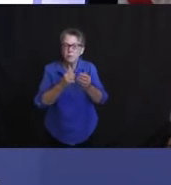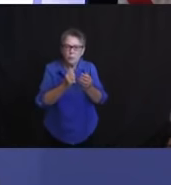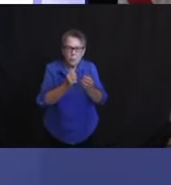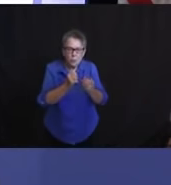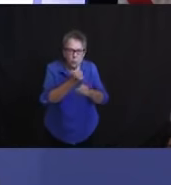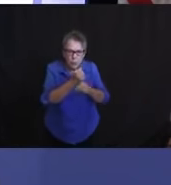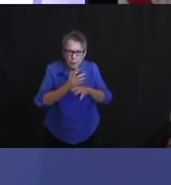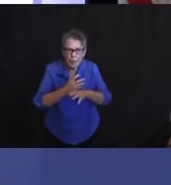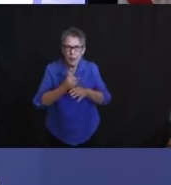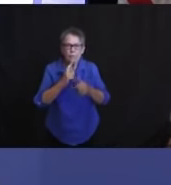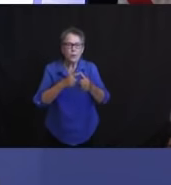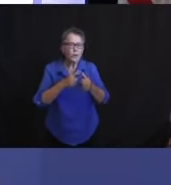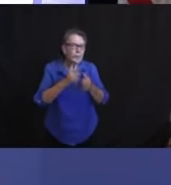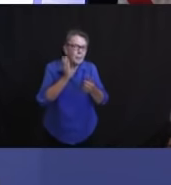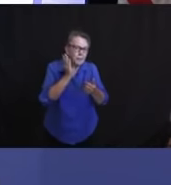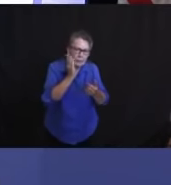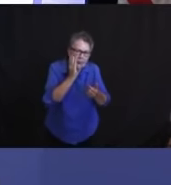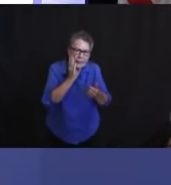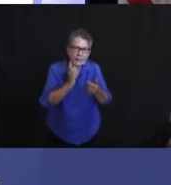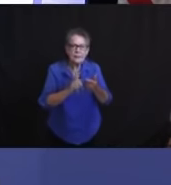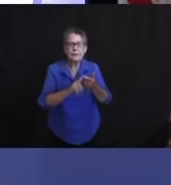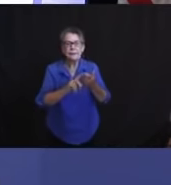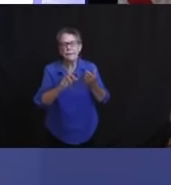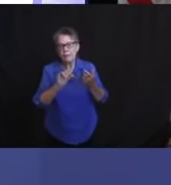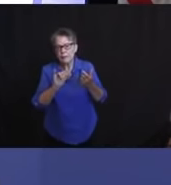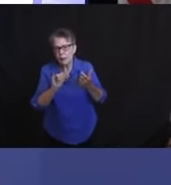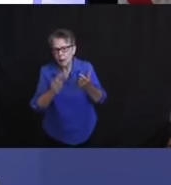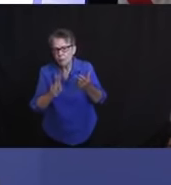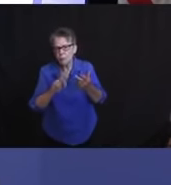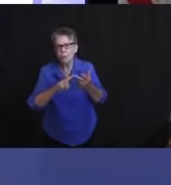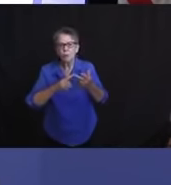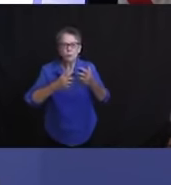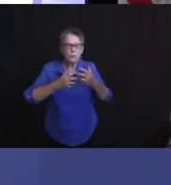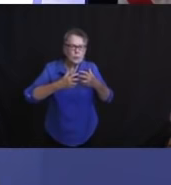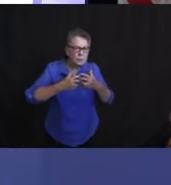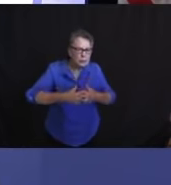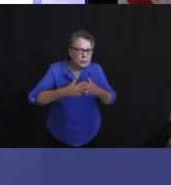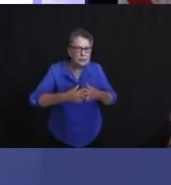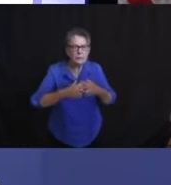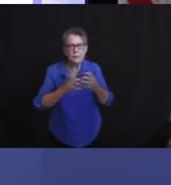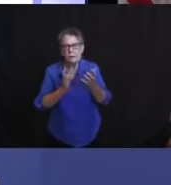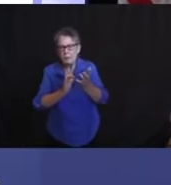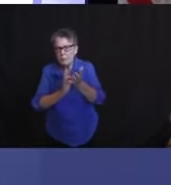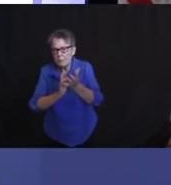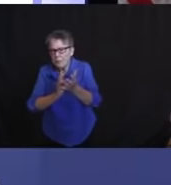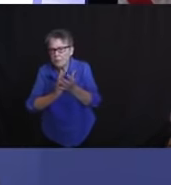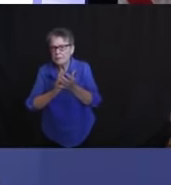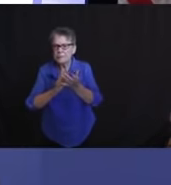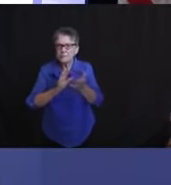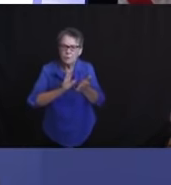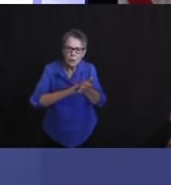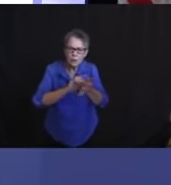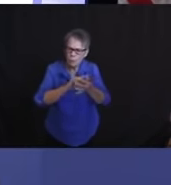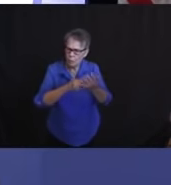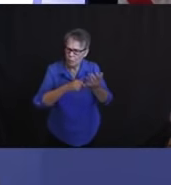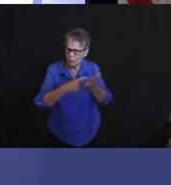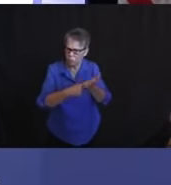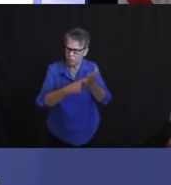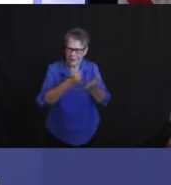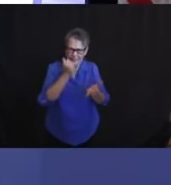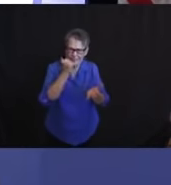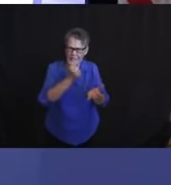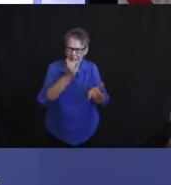for med-surg. That's reported every 24 hours from 10 p.m. the night before. We look at their